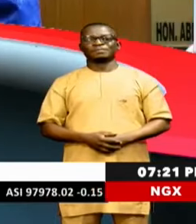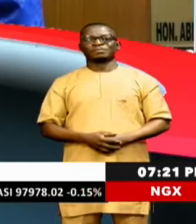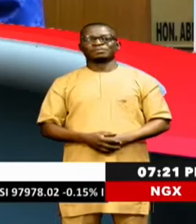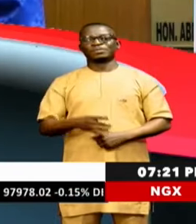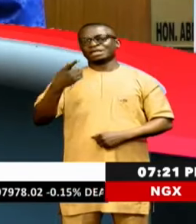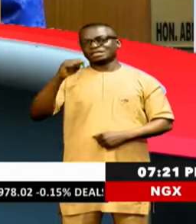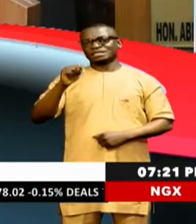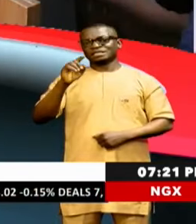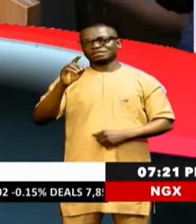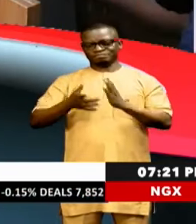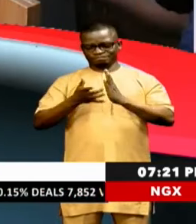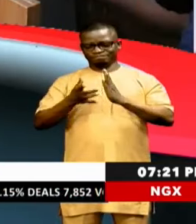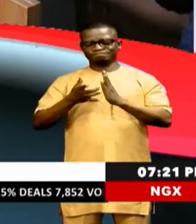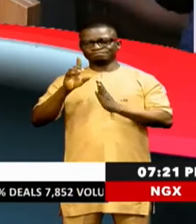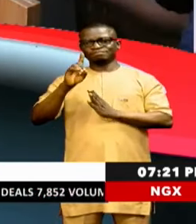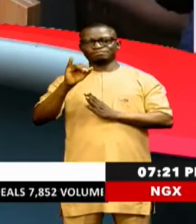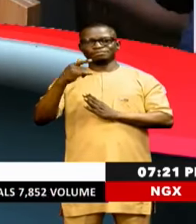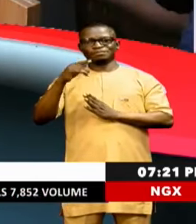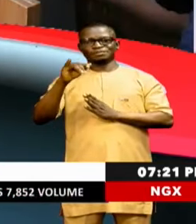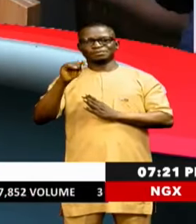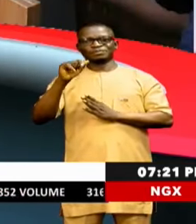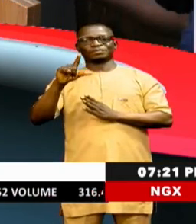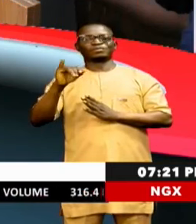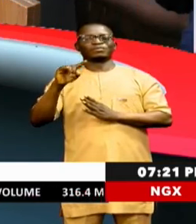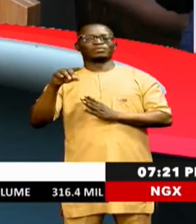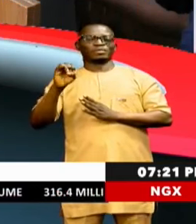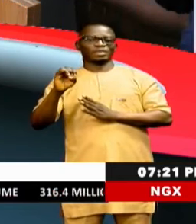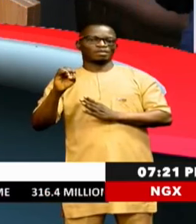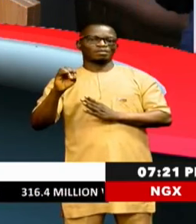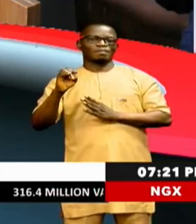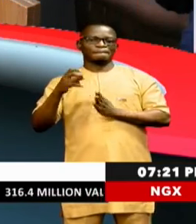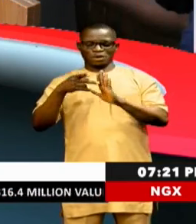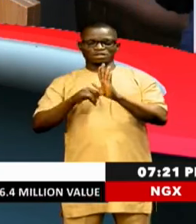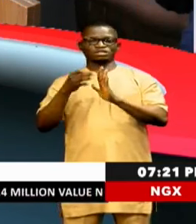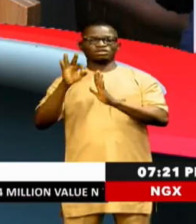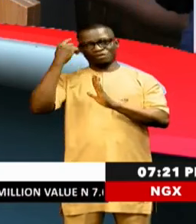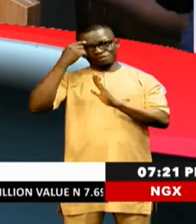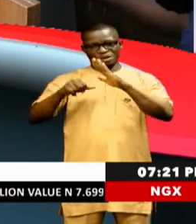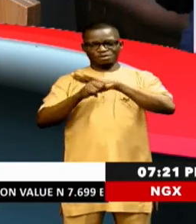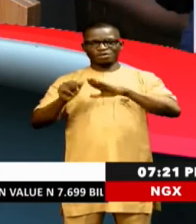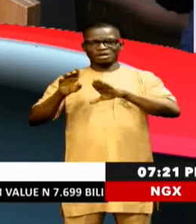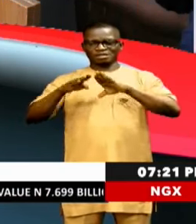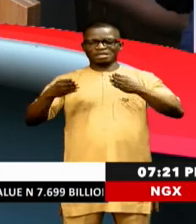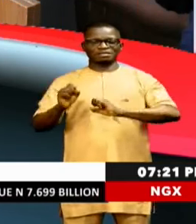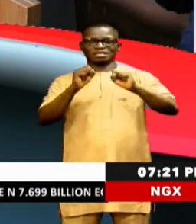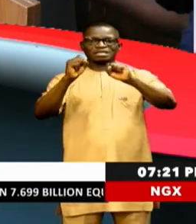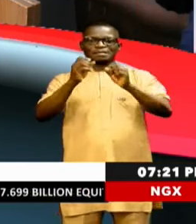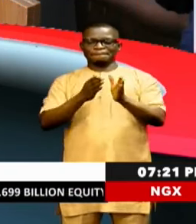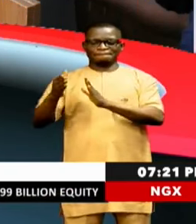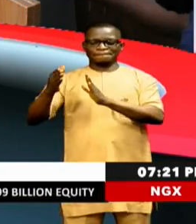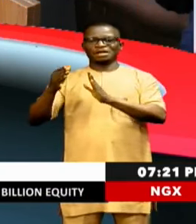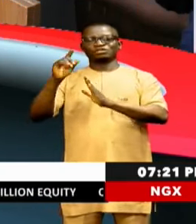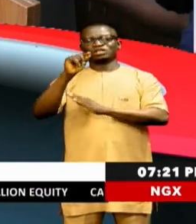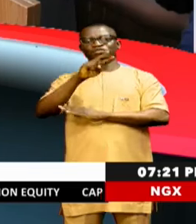The digitalization policy of government under the federal government's strategic and implementation plan 2021